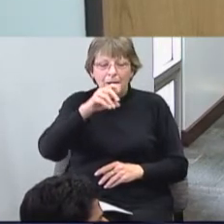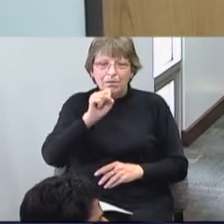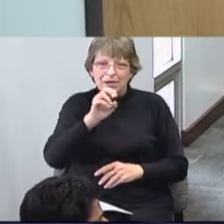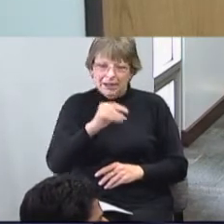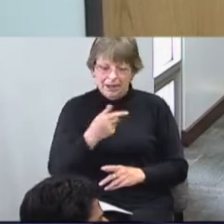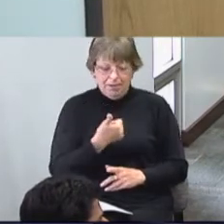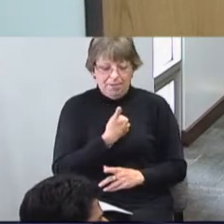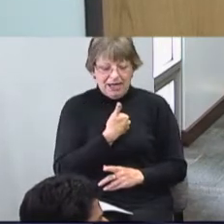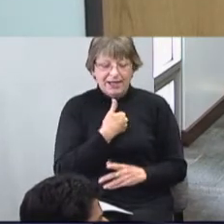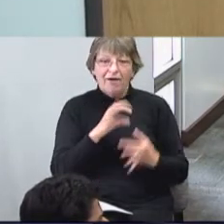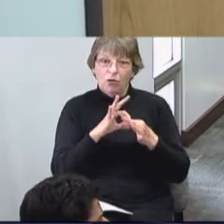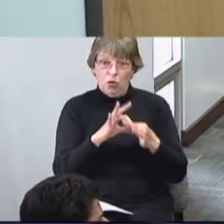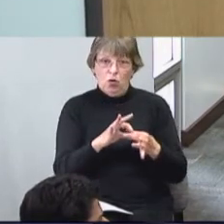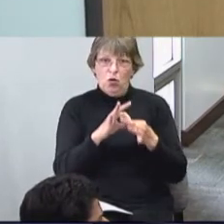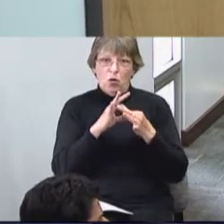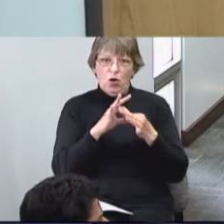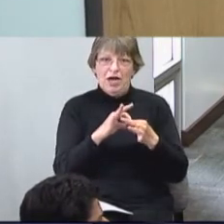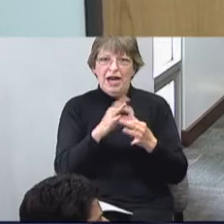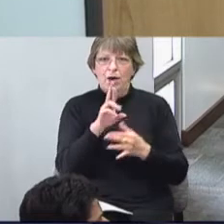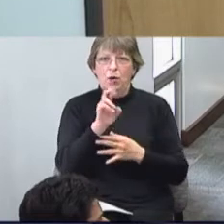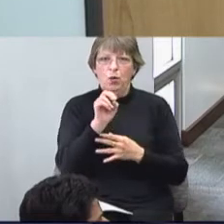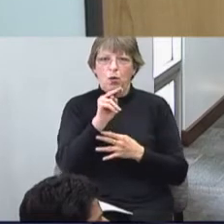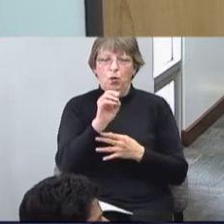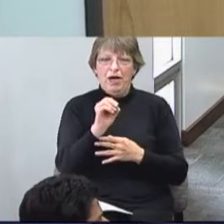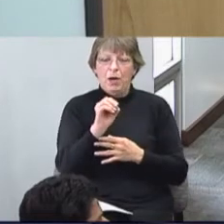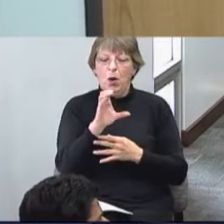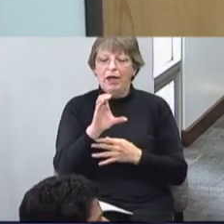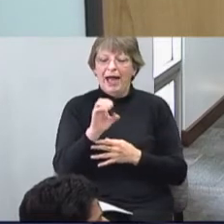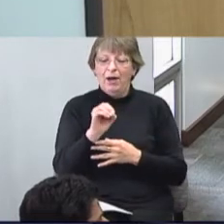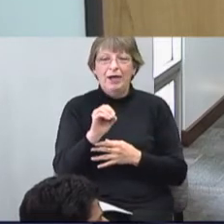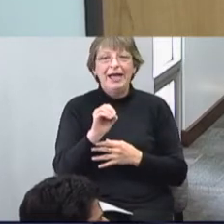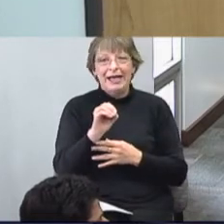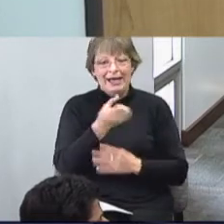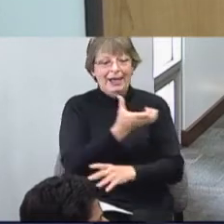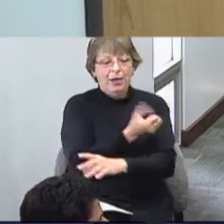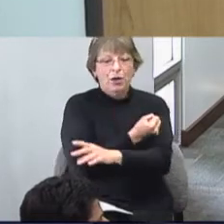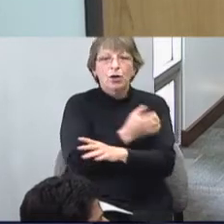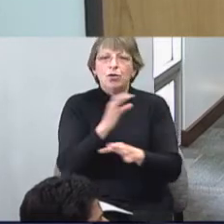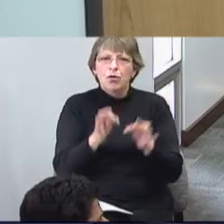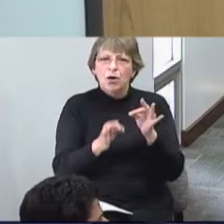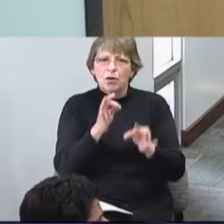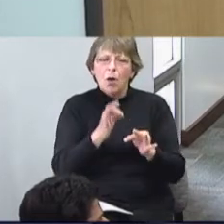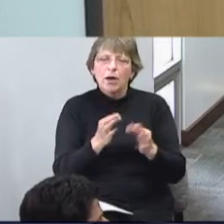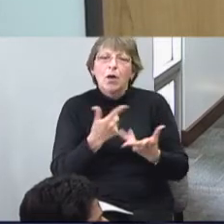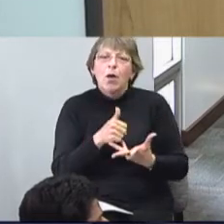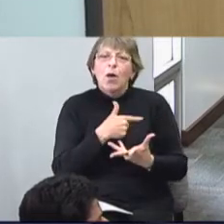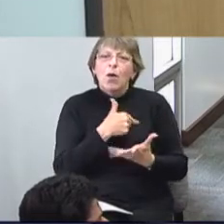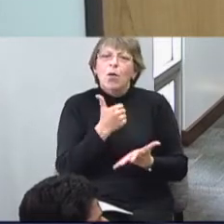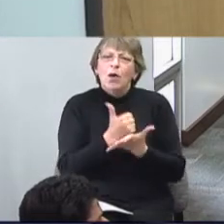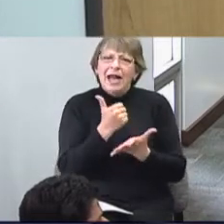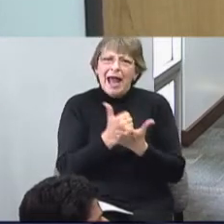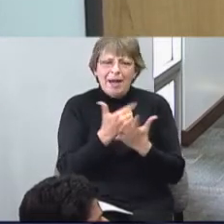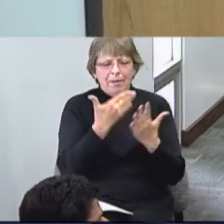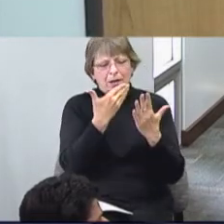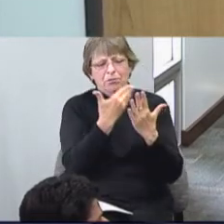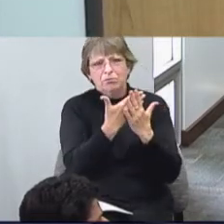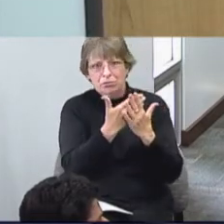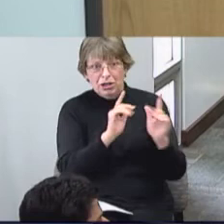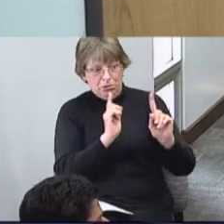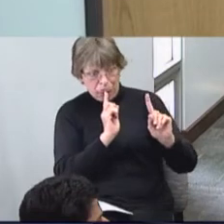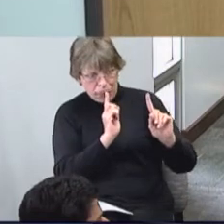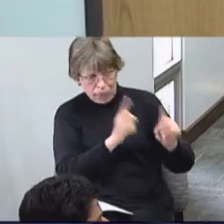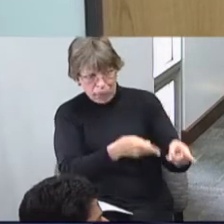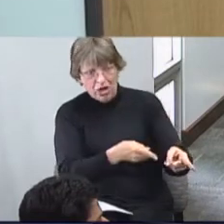Court. And drug courts help prison-bound, addicted people